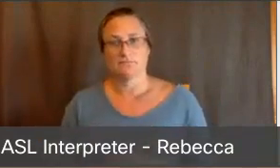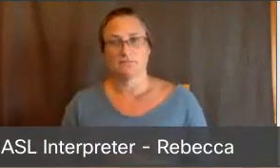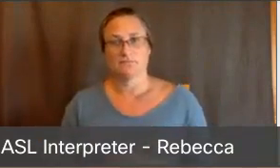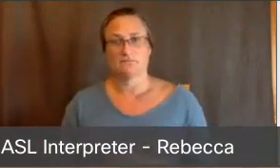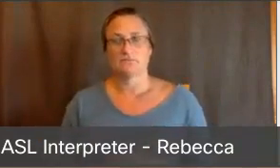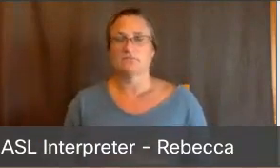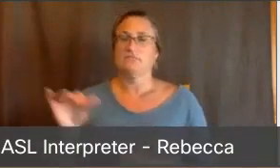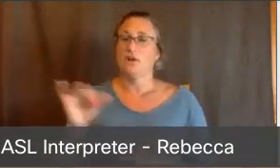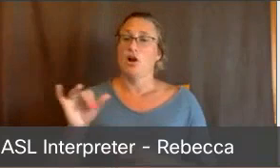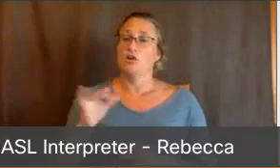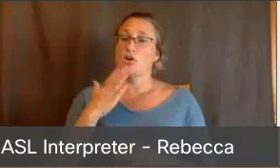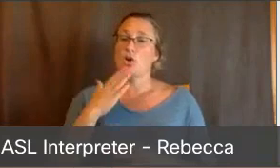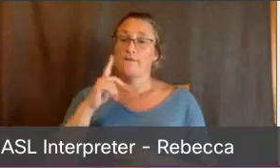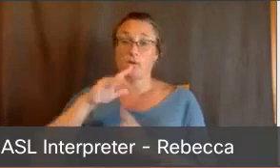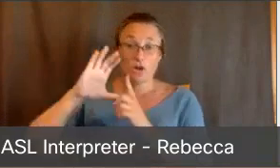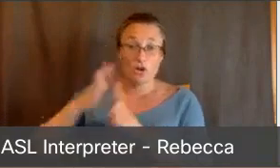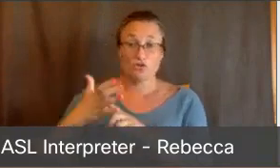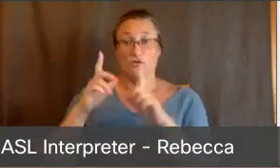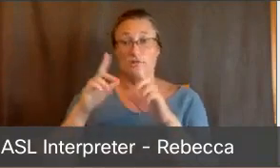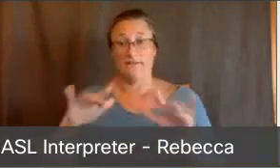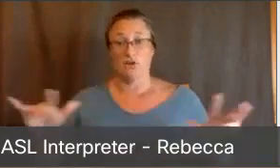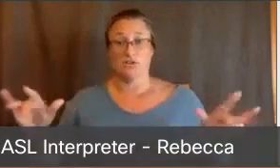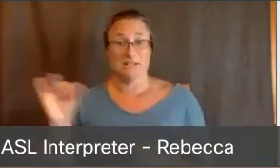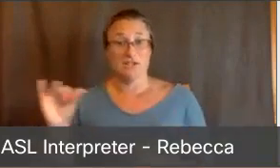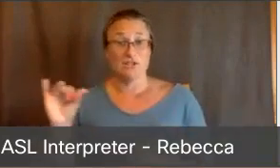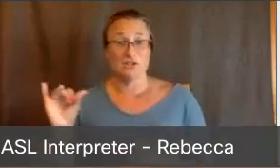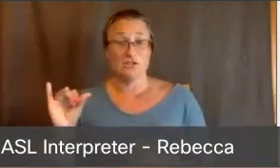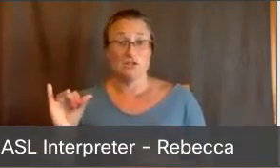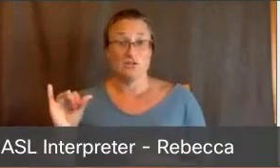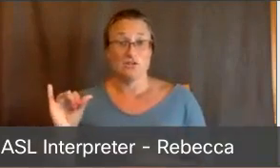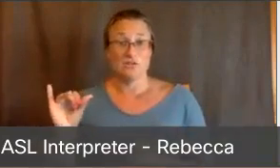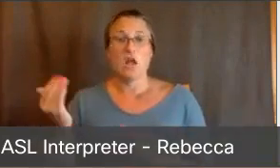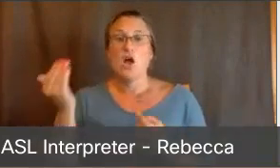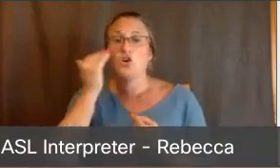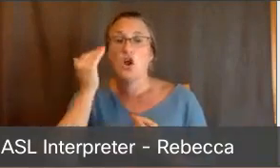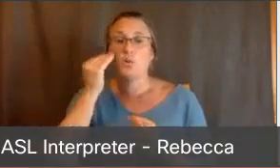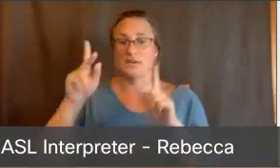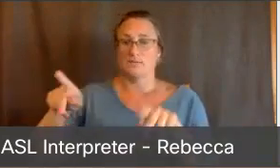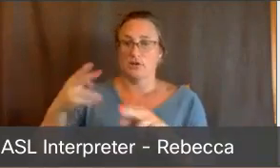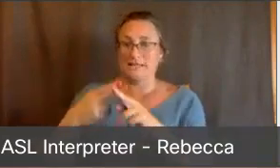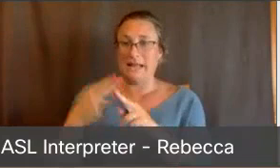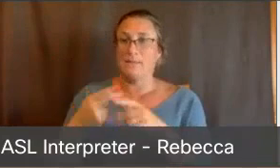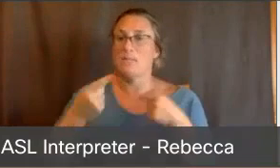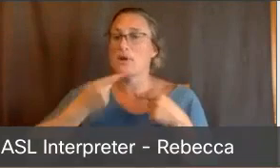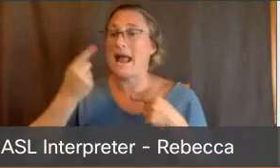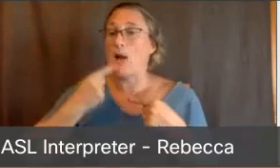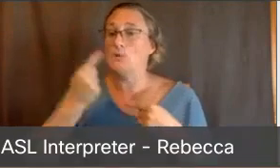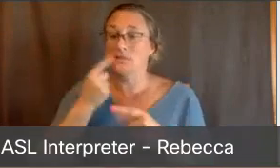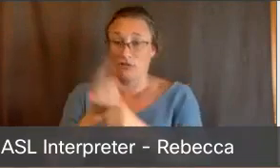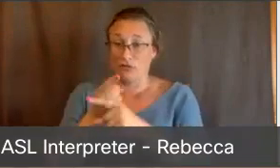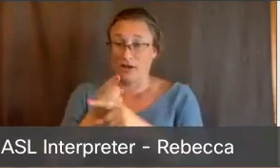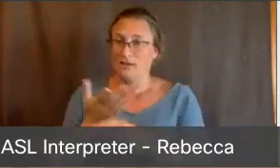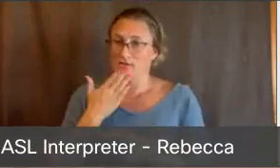cultural diversity too. Looking at this first example, knowing and pronouncing names correctly is a really powerful way to connect with